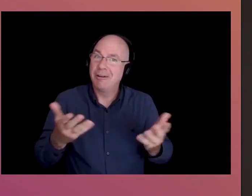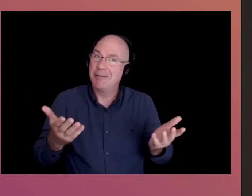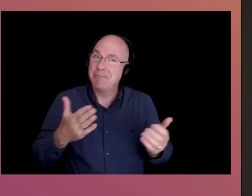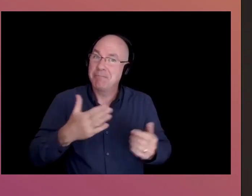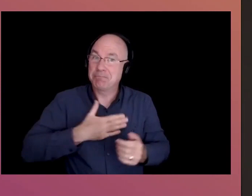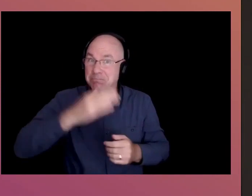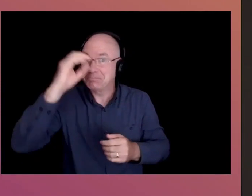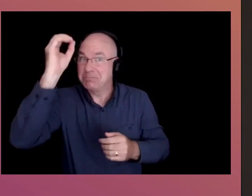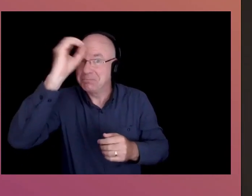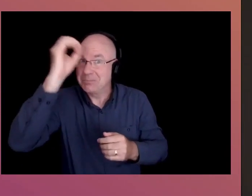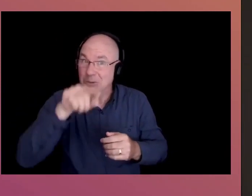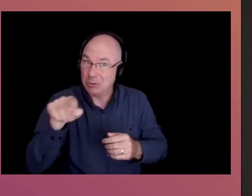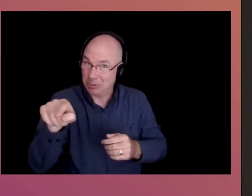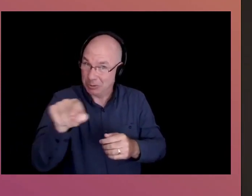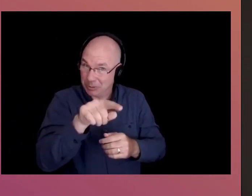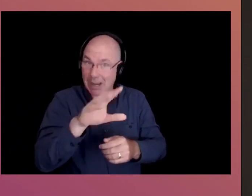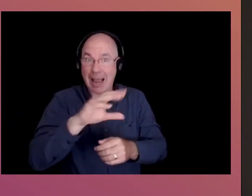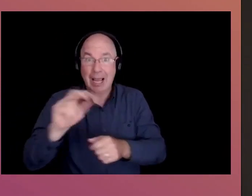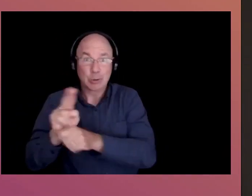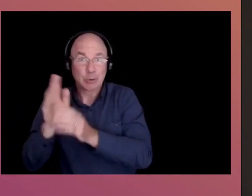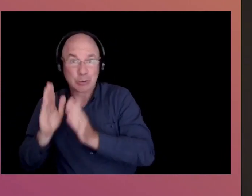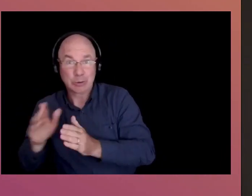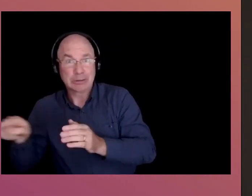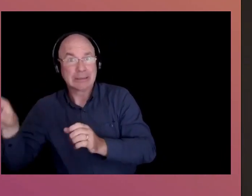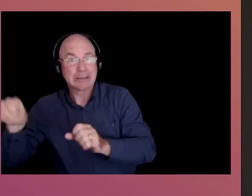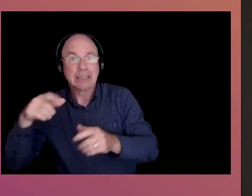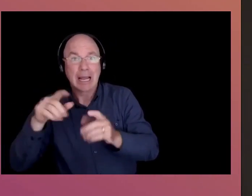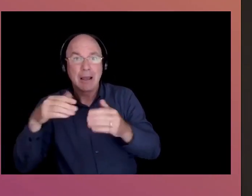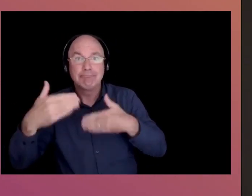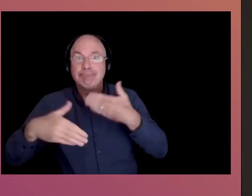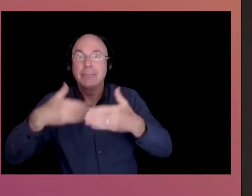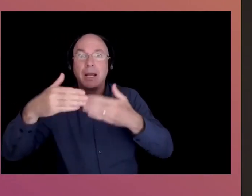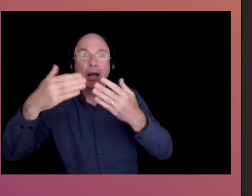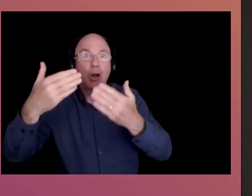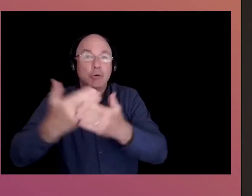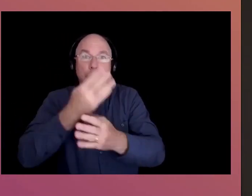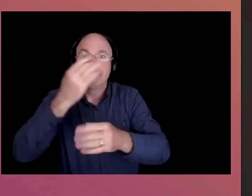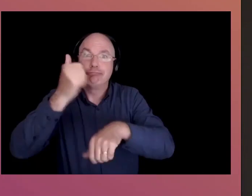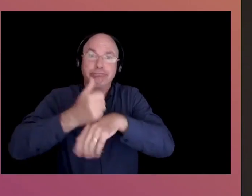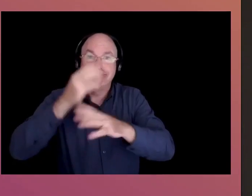you and users to exciting step for innovation.